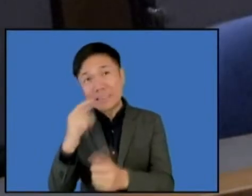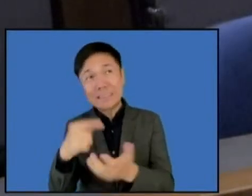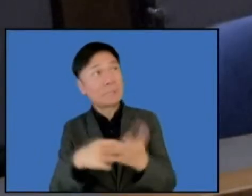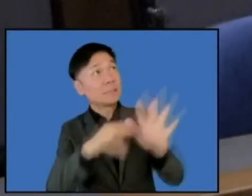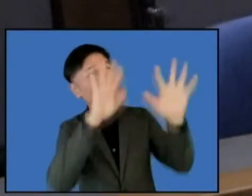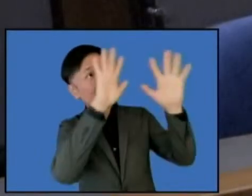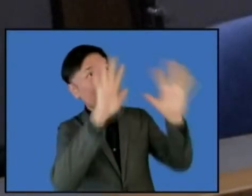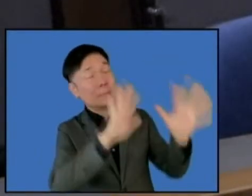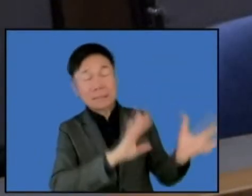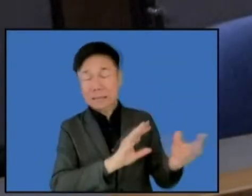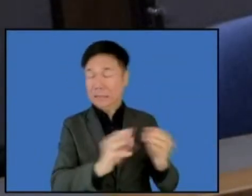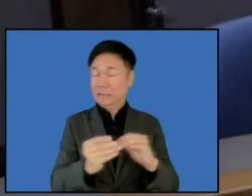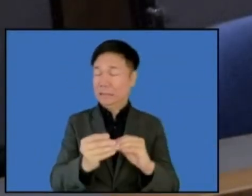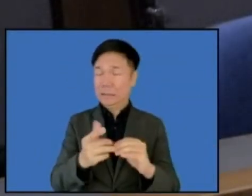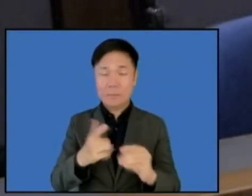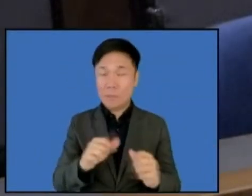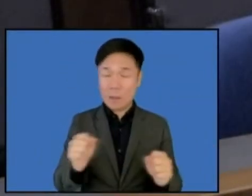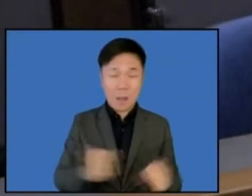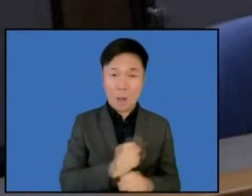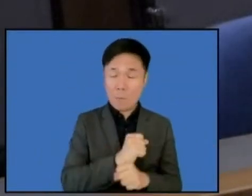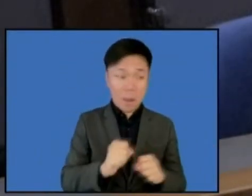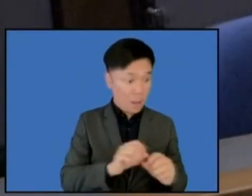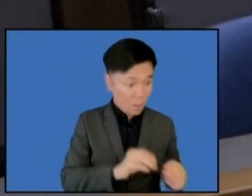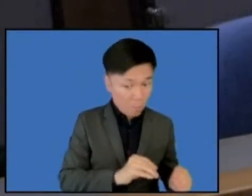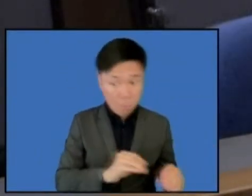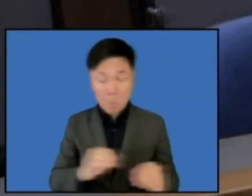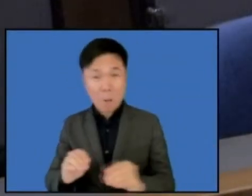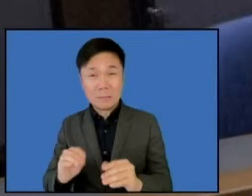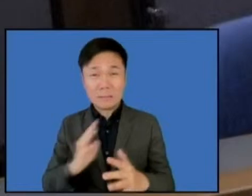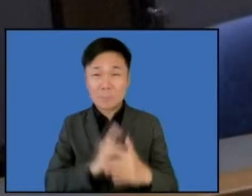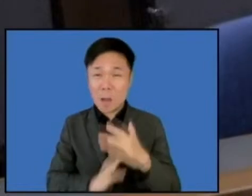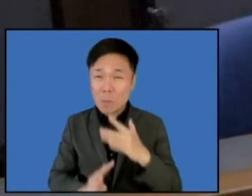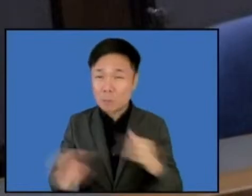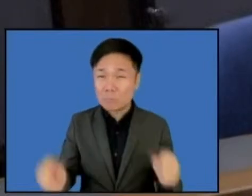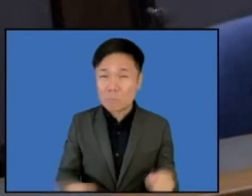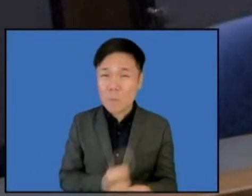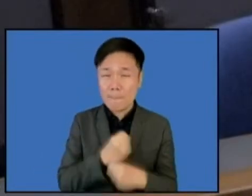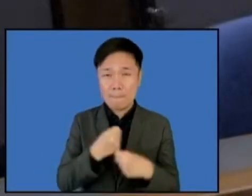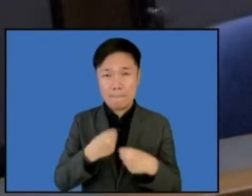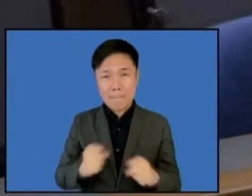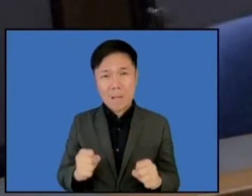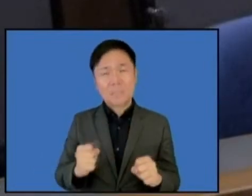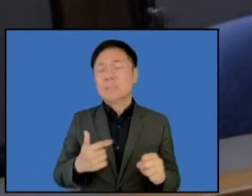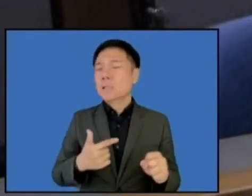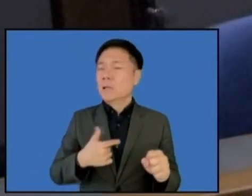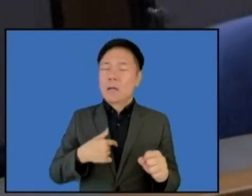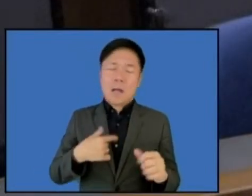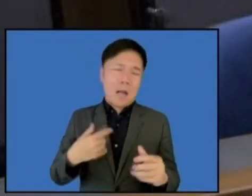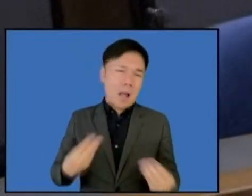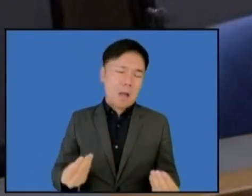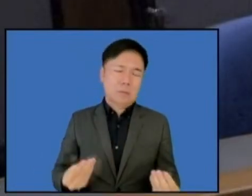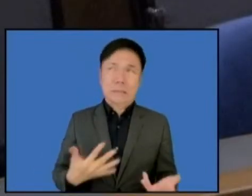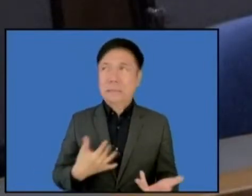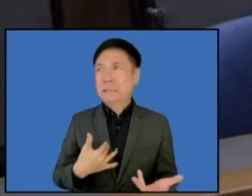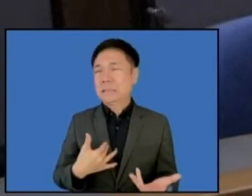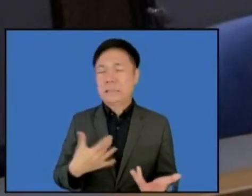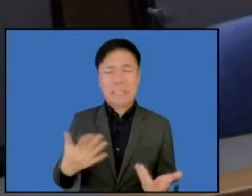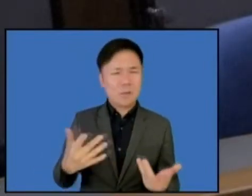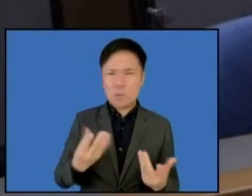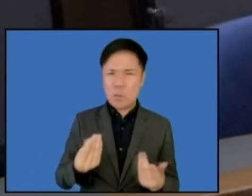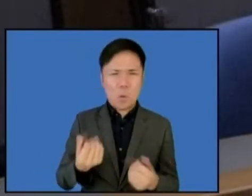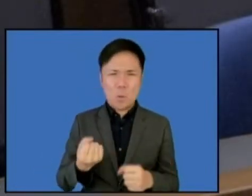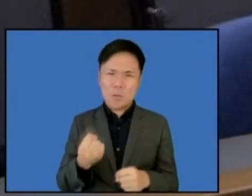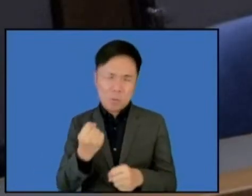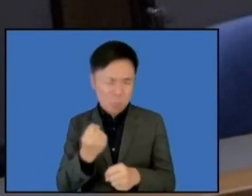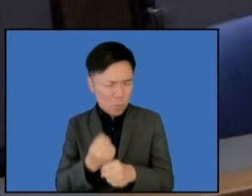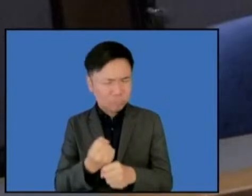are unable to migrate though they wish due to various constraints, including lack of resources.